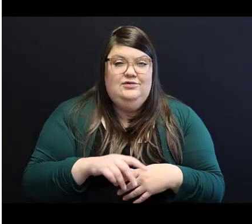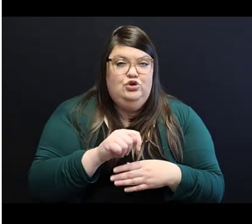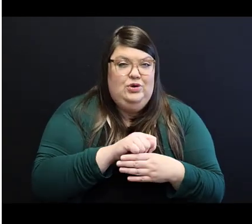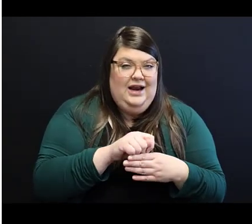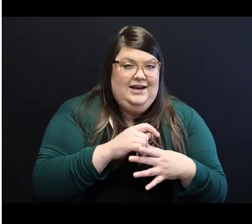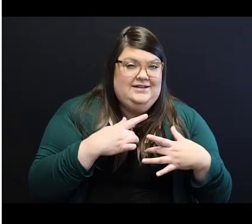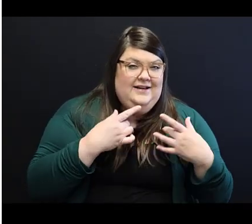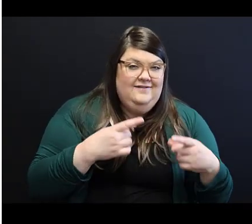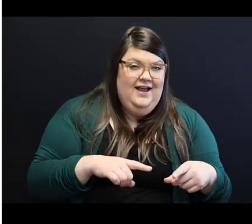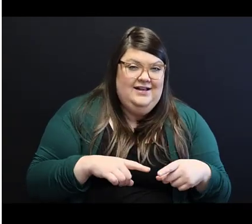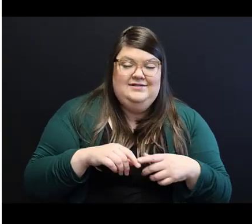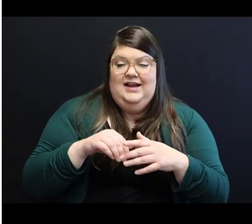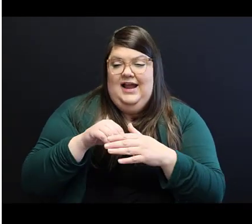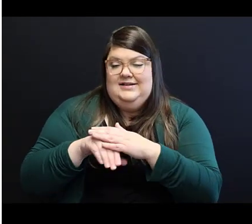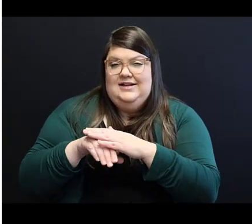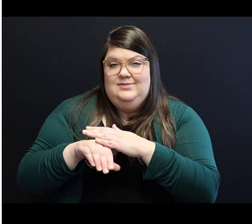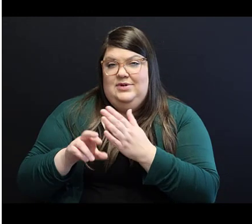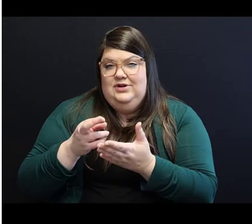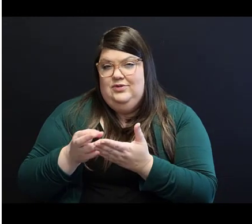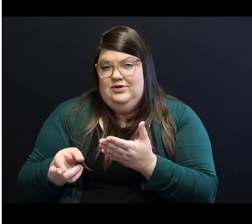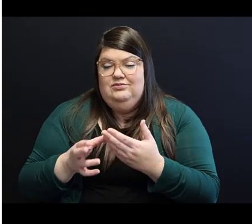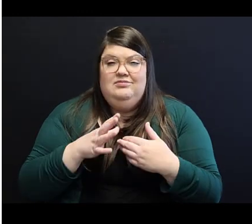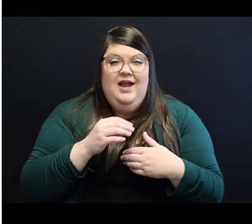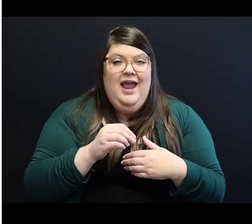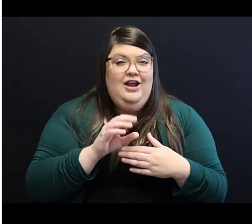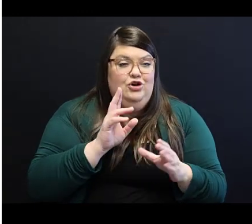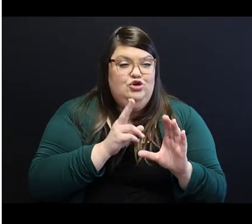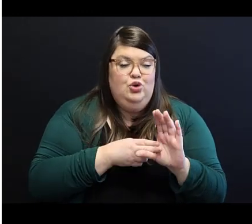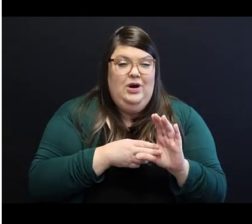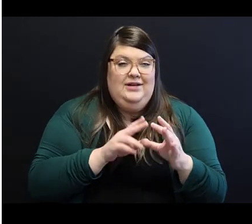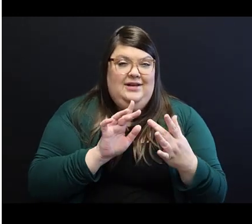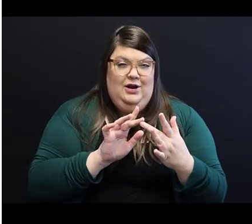accessibility resources, and join the NCRTM network.